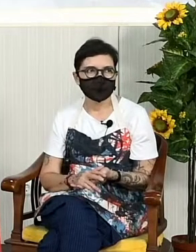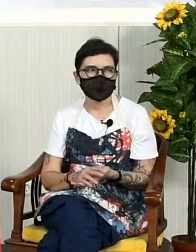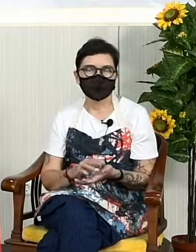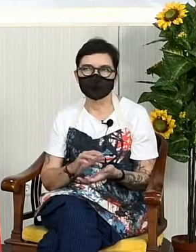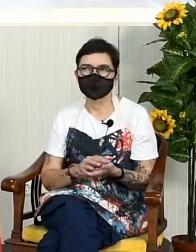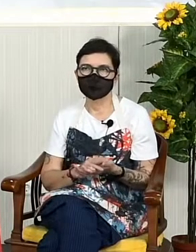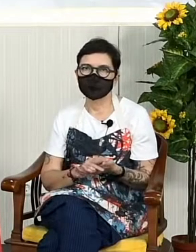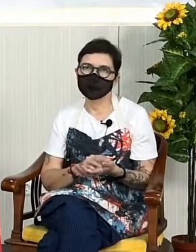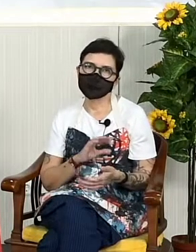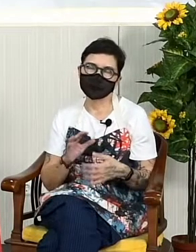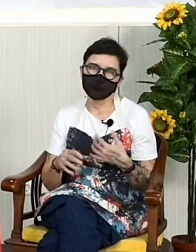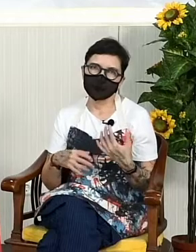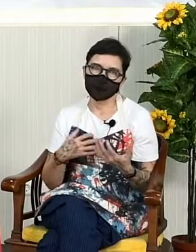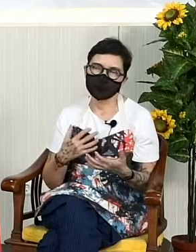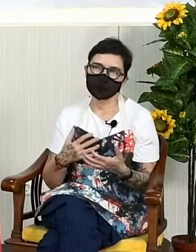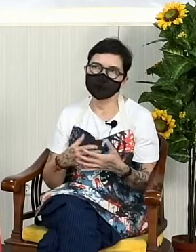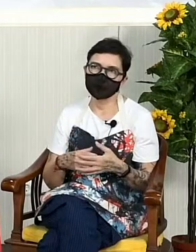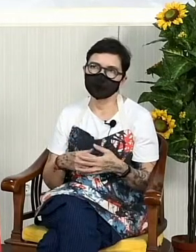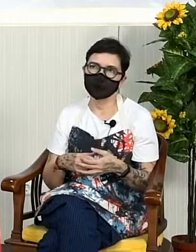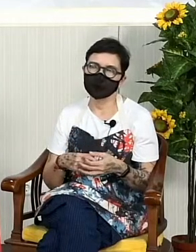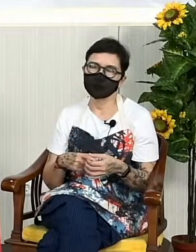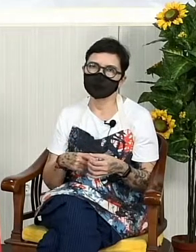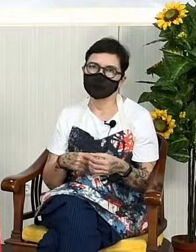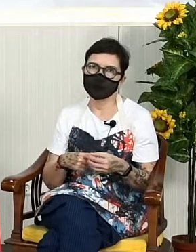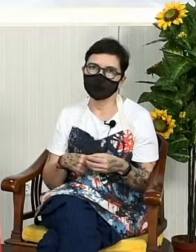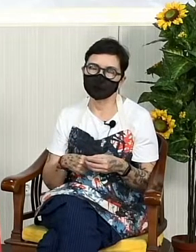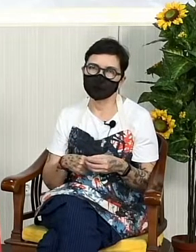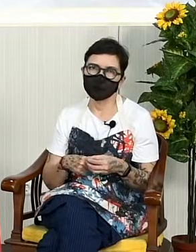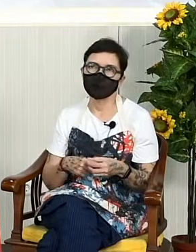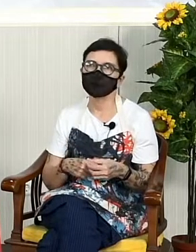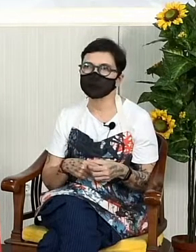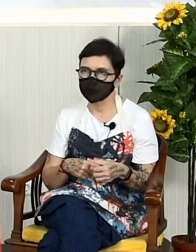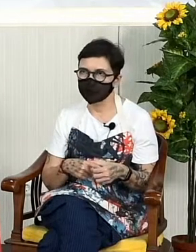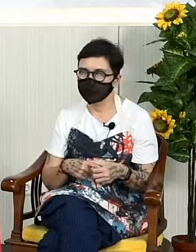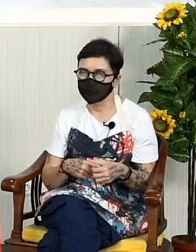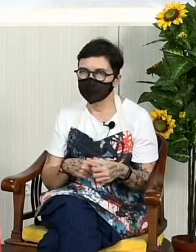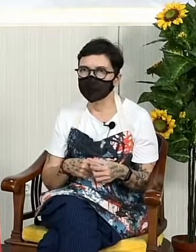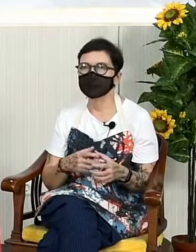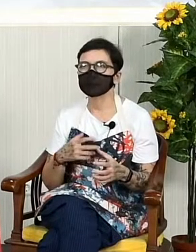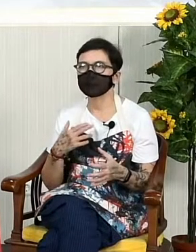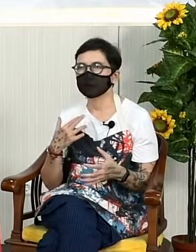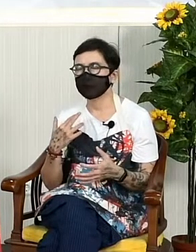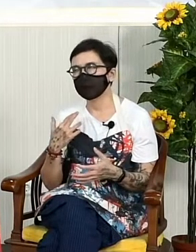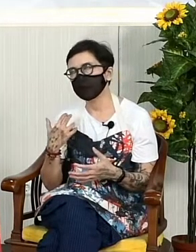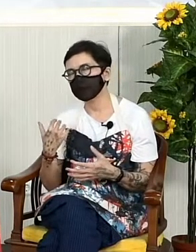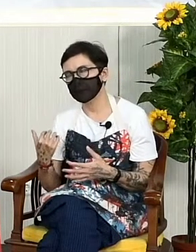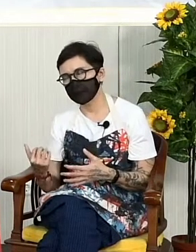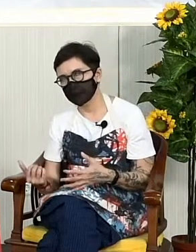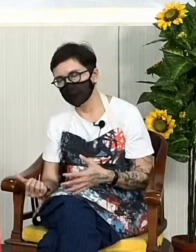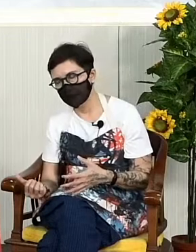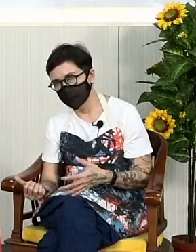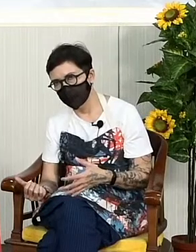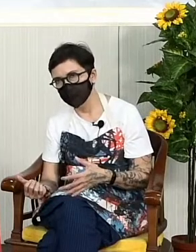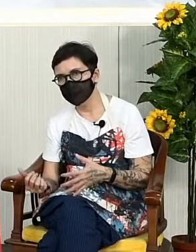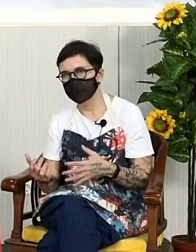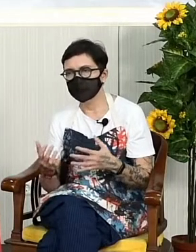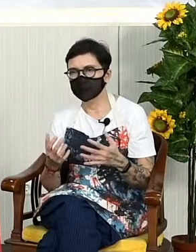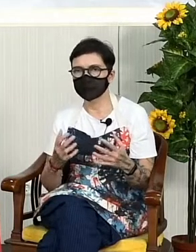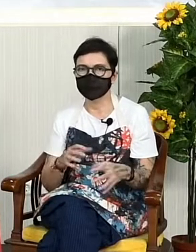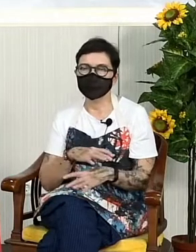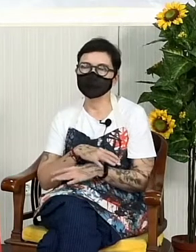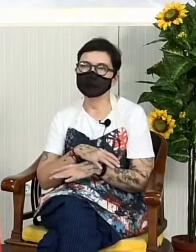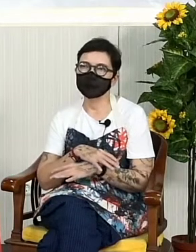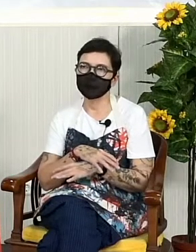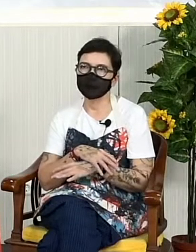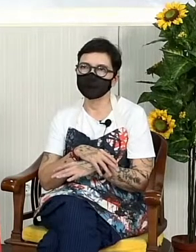glass, it doesn't change in terms of the temperature. Okay, so if the temperature changes,